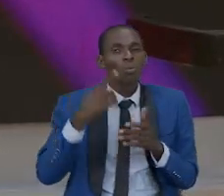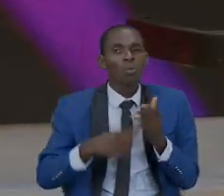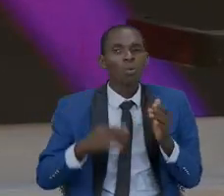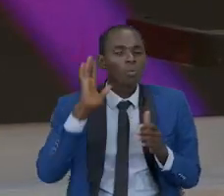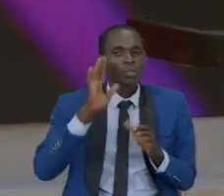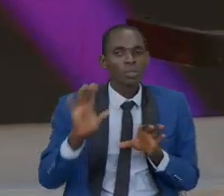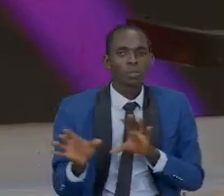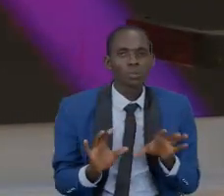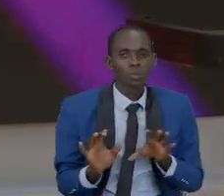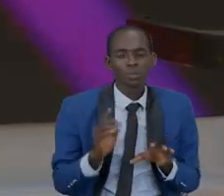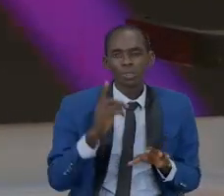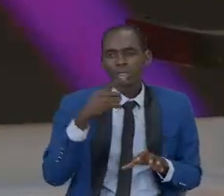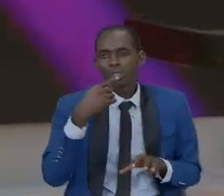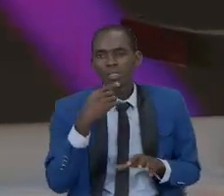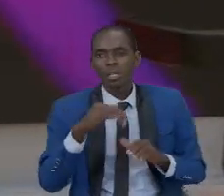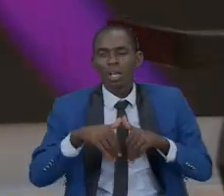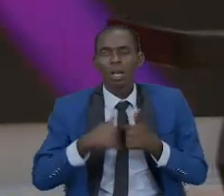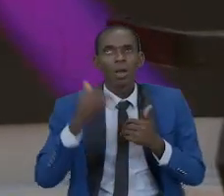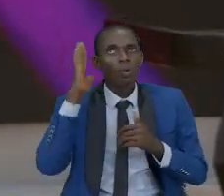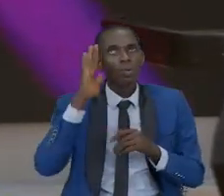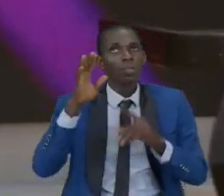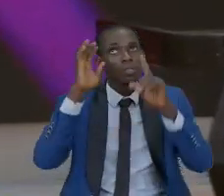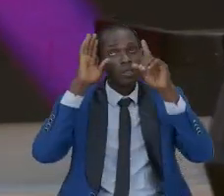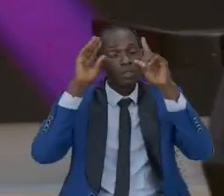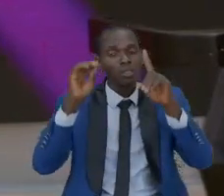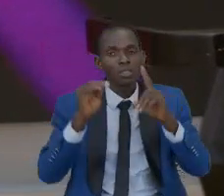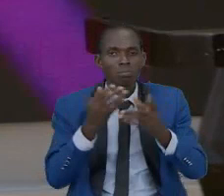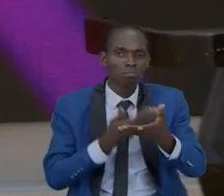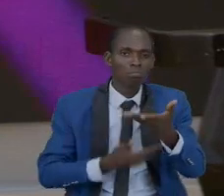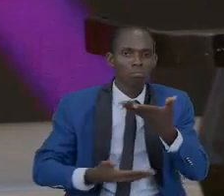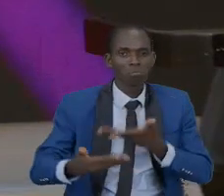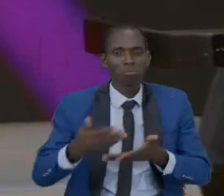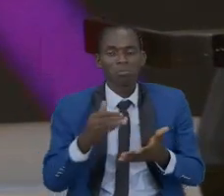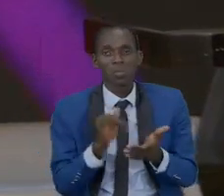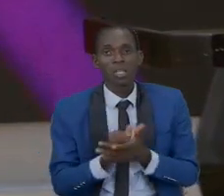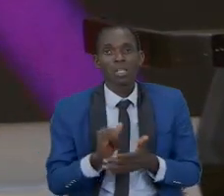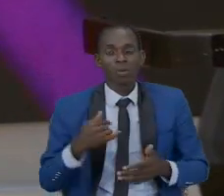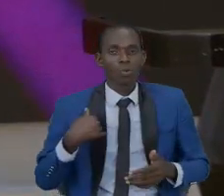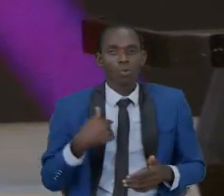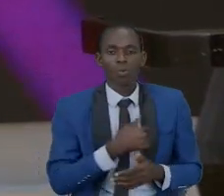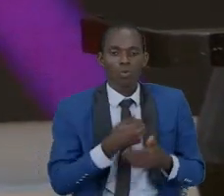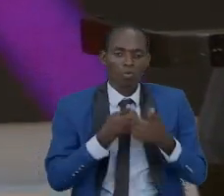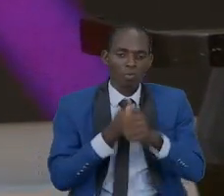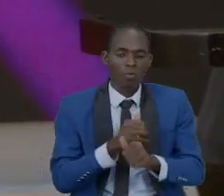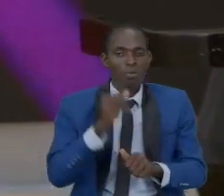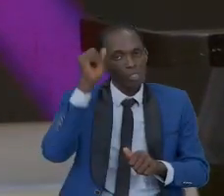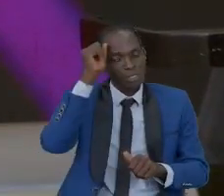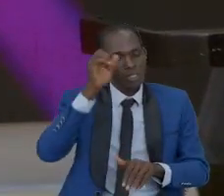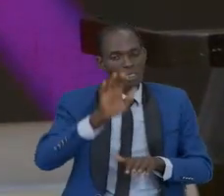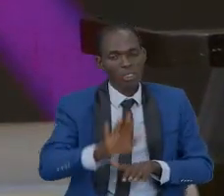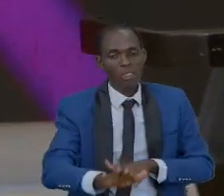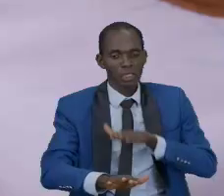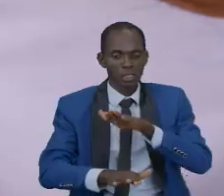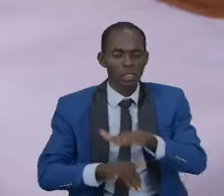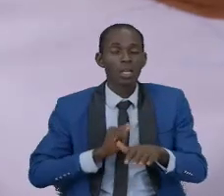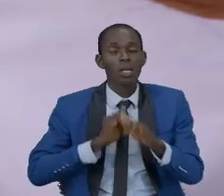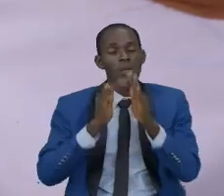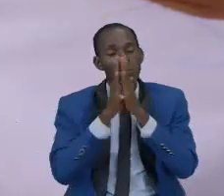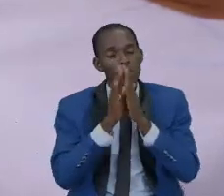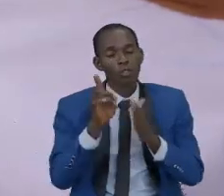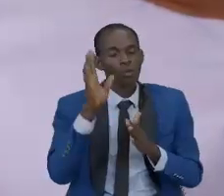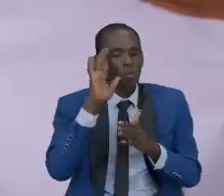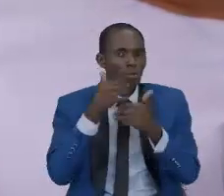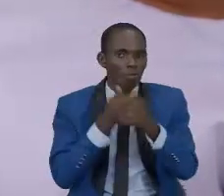he live and how will he interact that he should follow his steps I pray your following steps